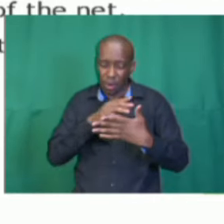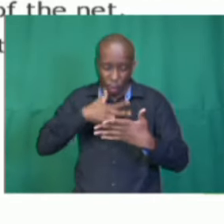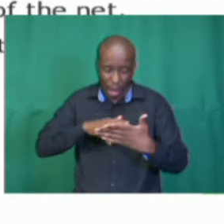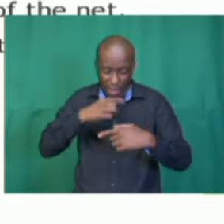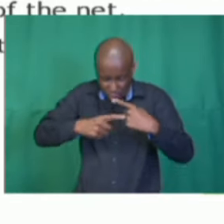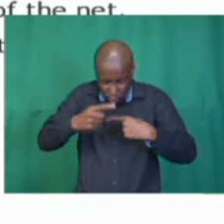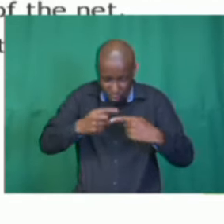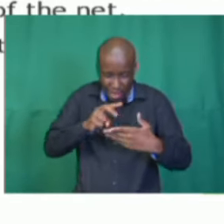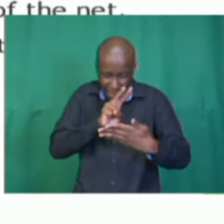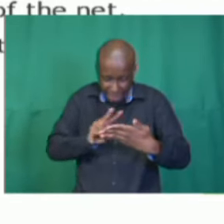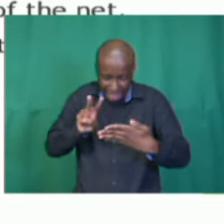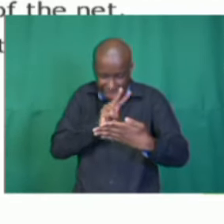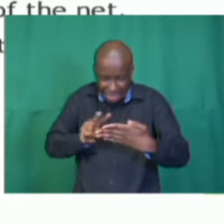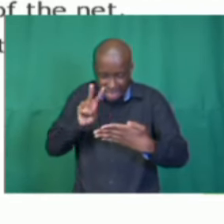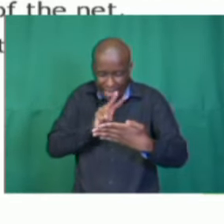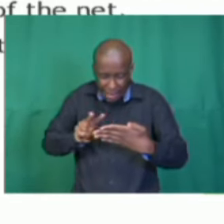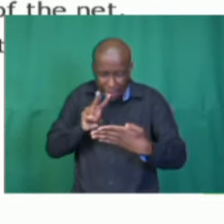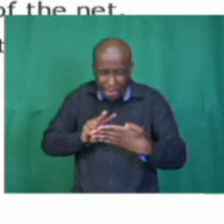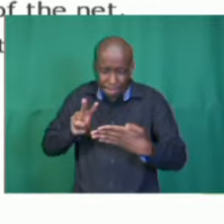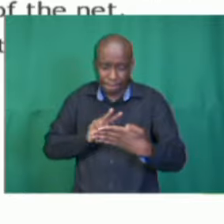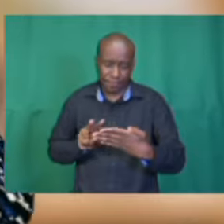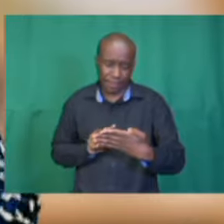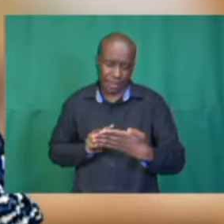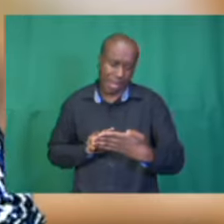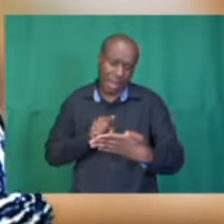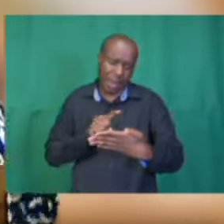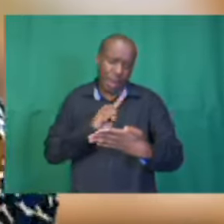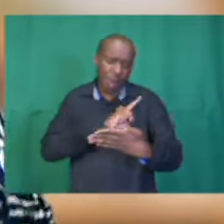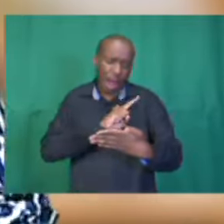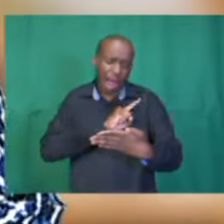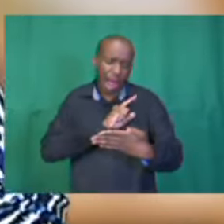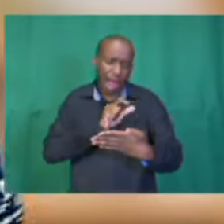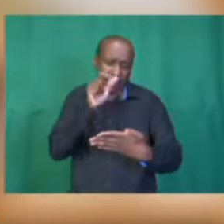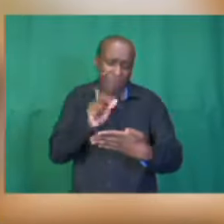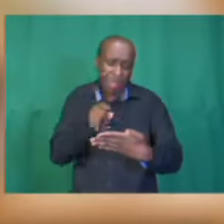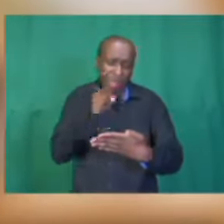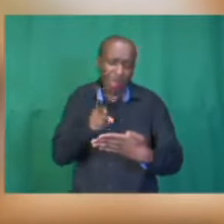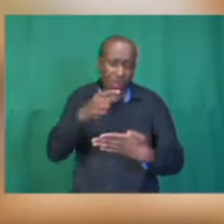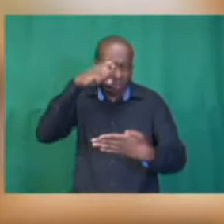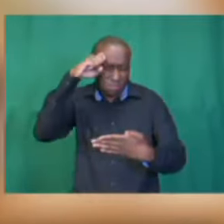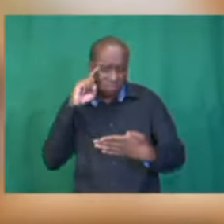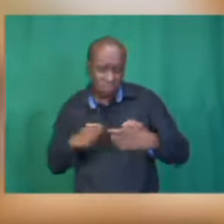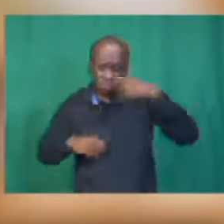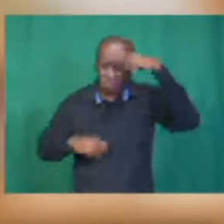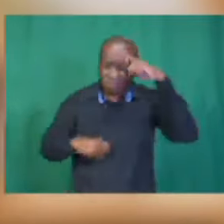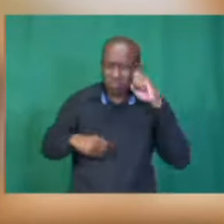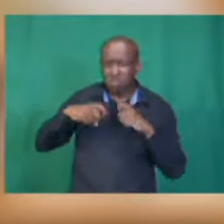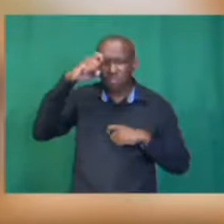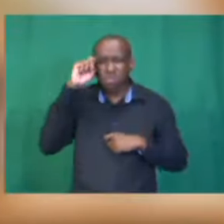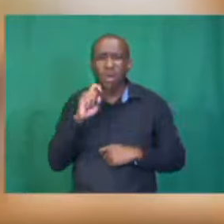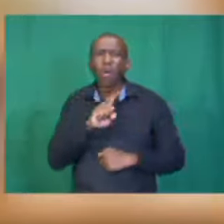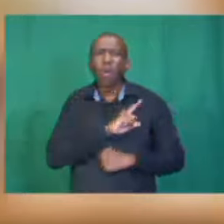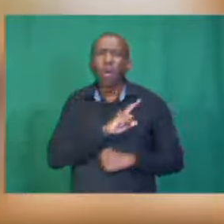So my question here is, why is this a person sweating? Why is he tired? And